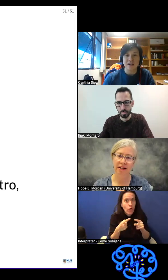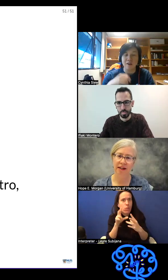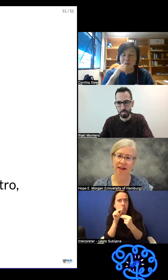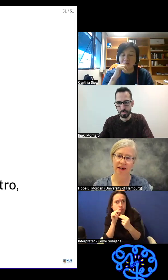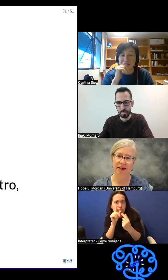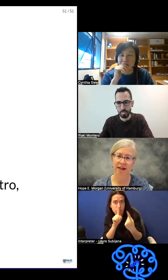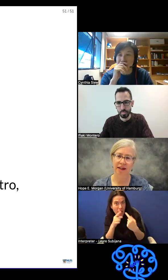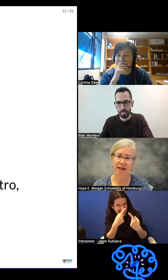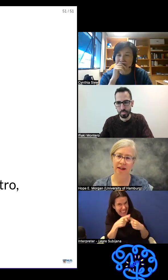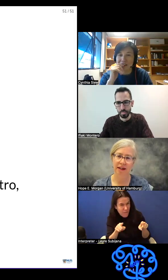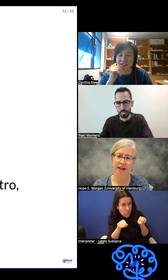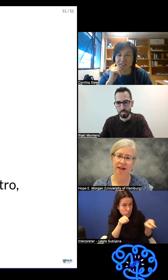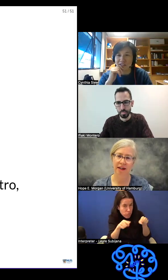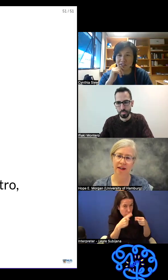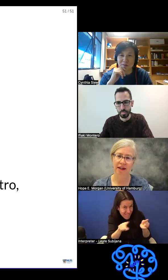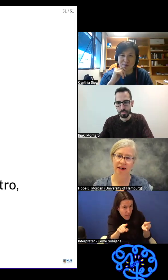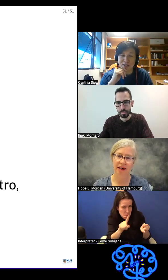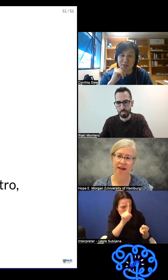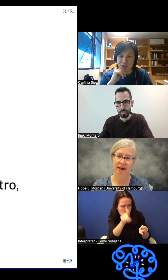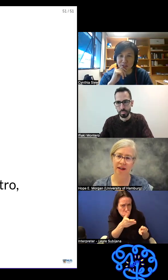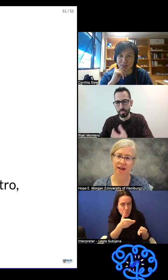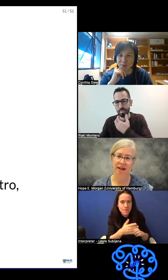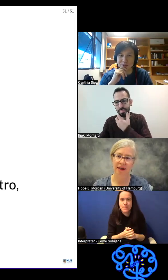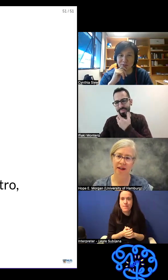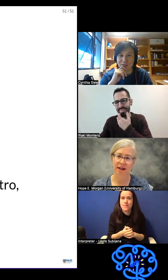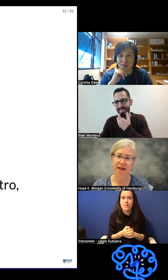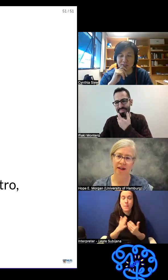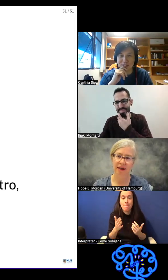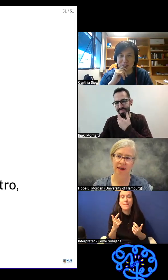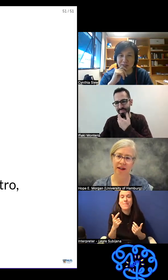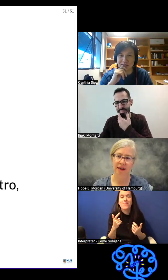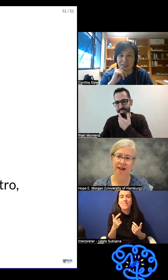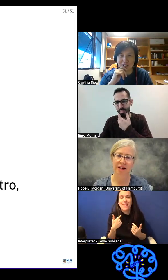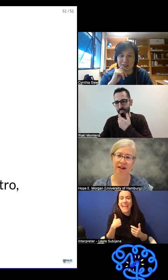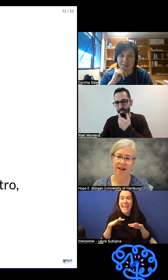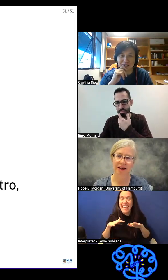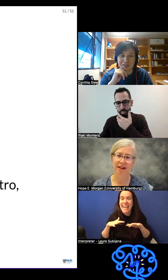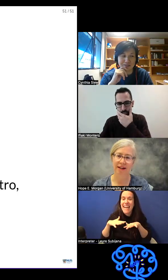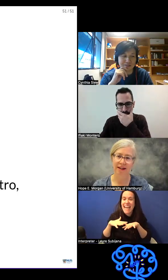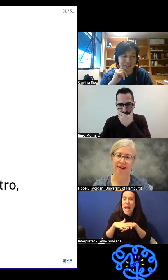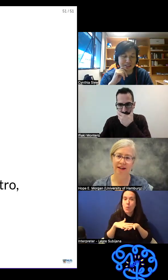Yes. So the way that the networks are constructed will definitely uh,